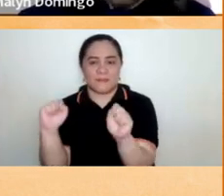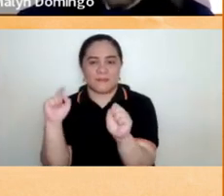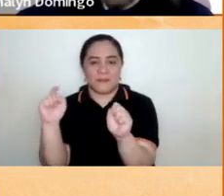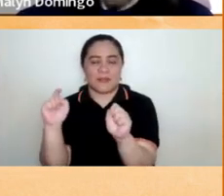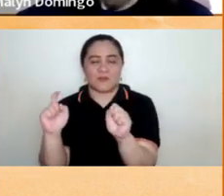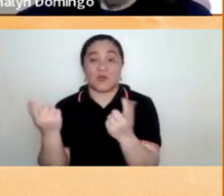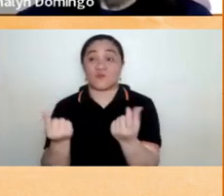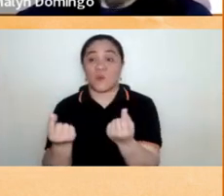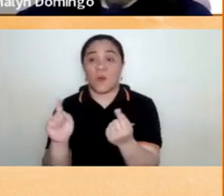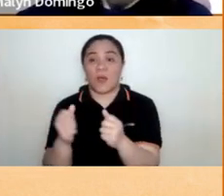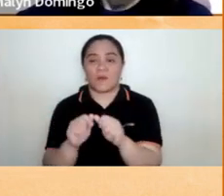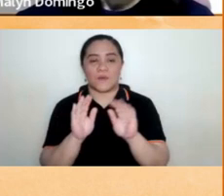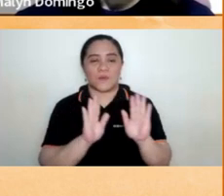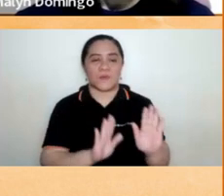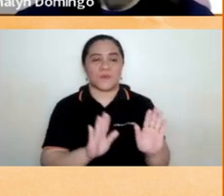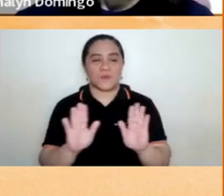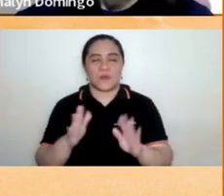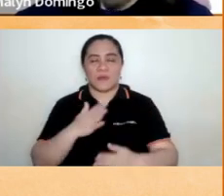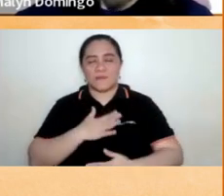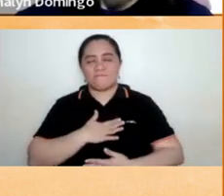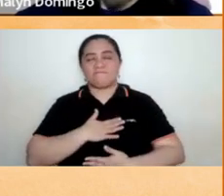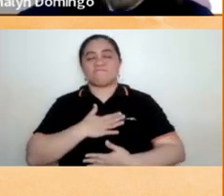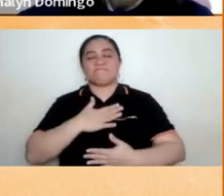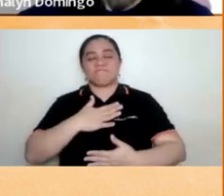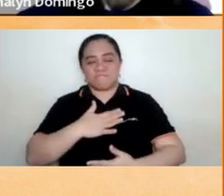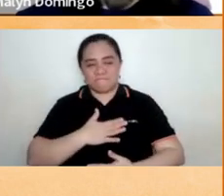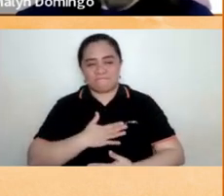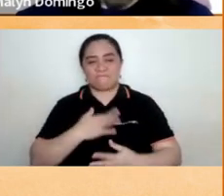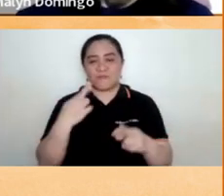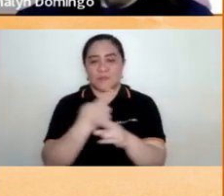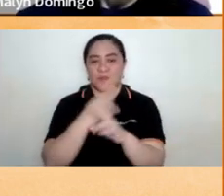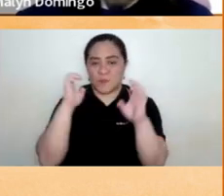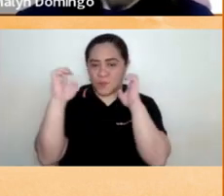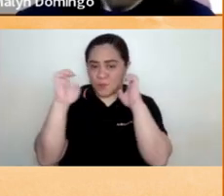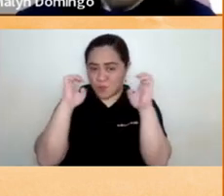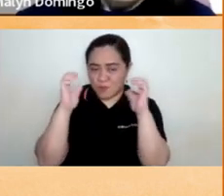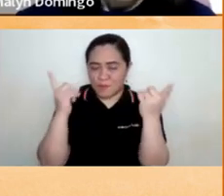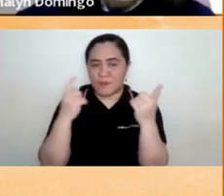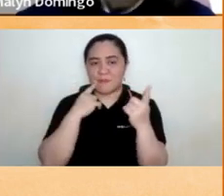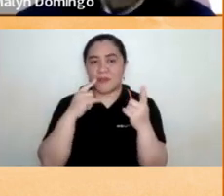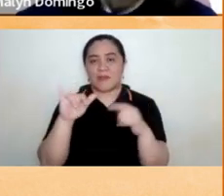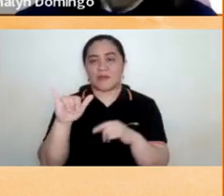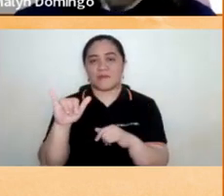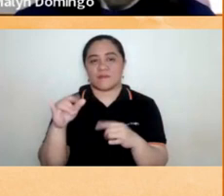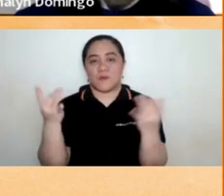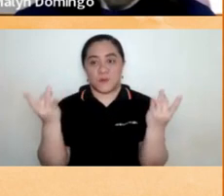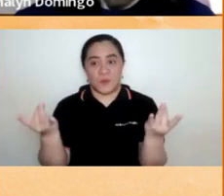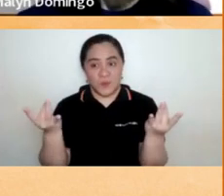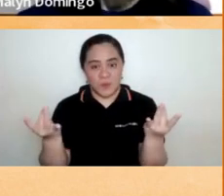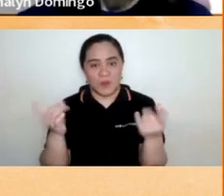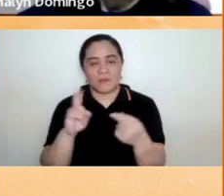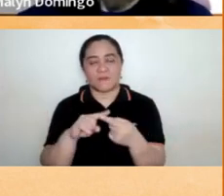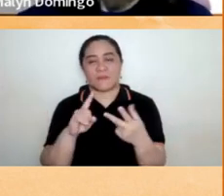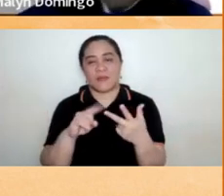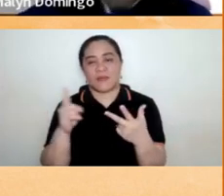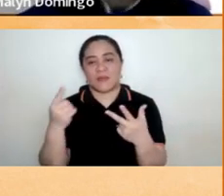Relaxation, such as deep breathing, regular exercise, especially yoga, and sleep have been